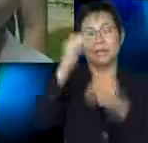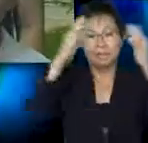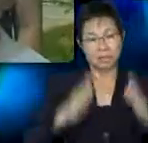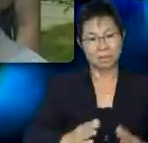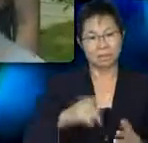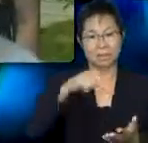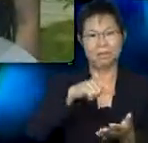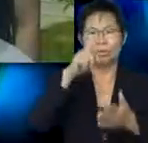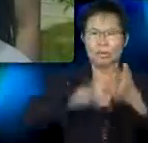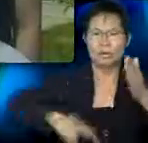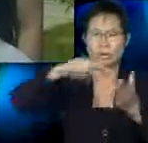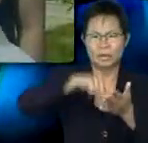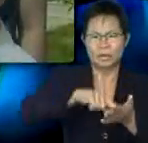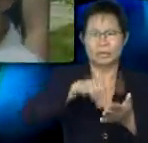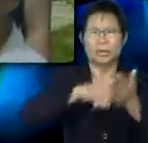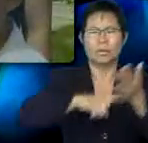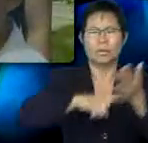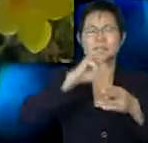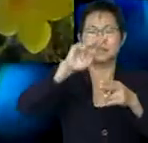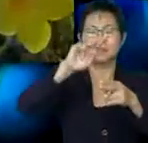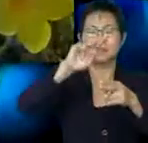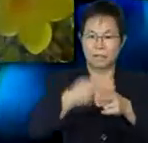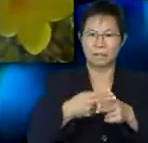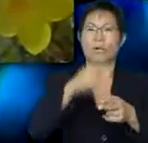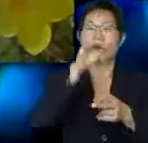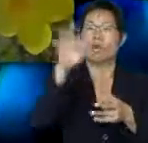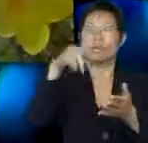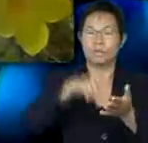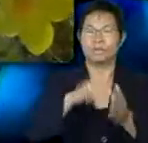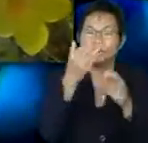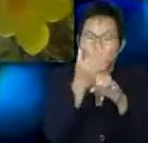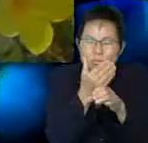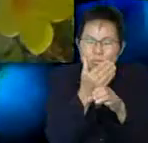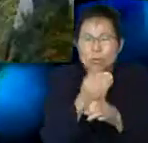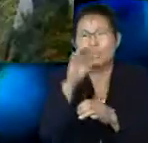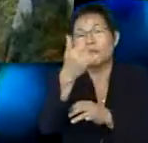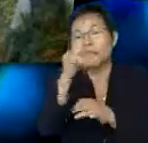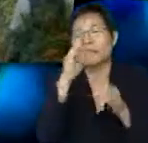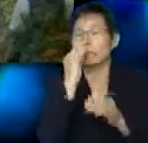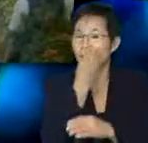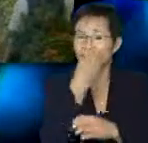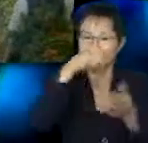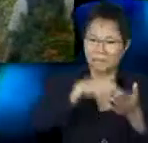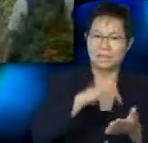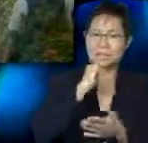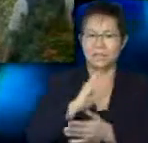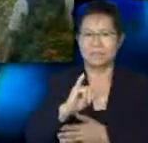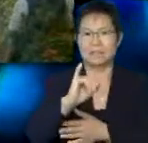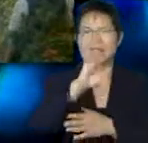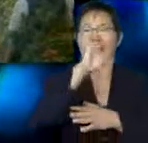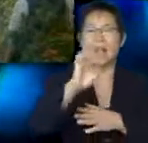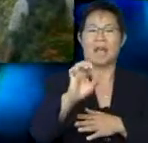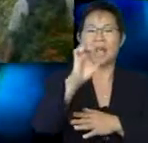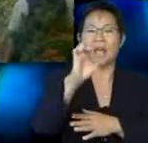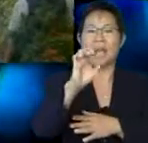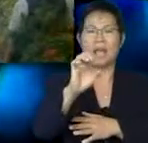Sir, Yes. what is the name of this small yellow flower? Oh, this is the